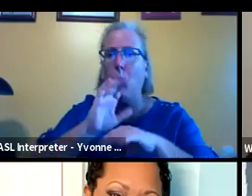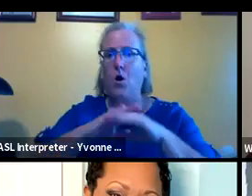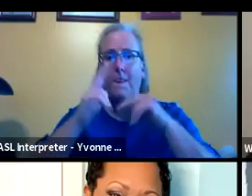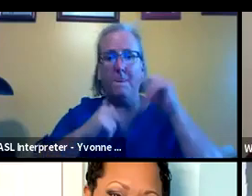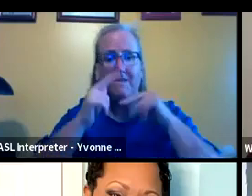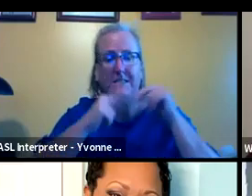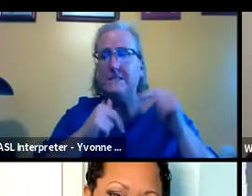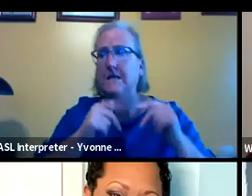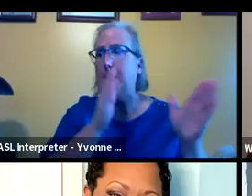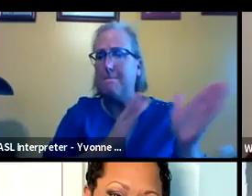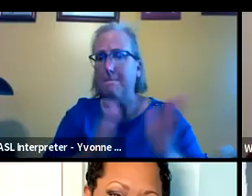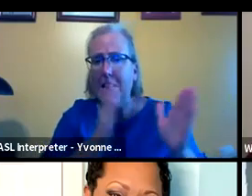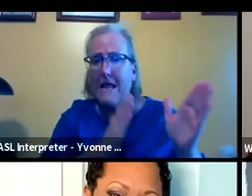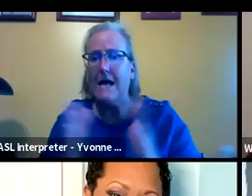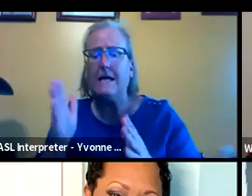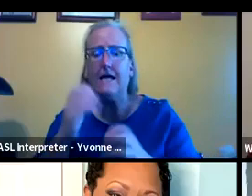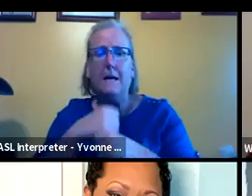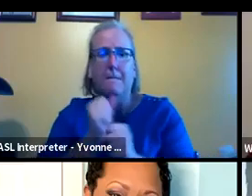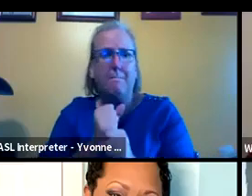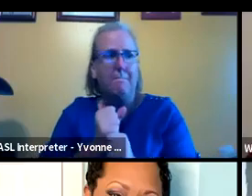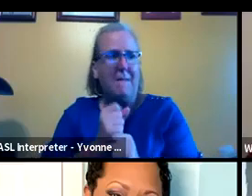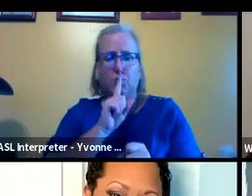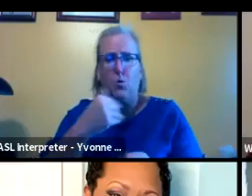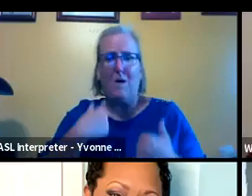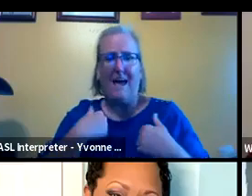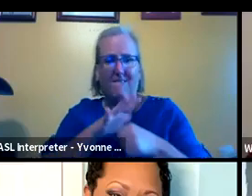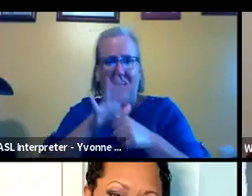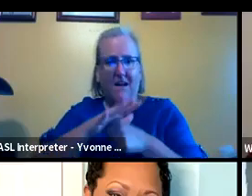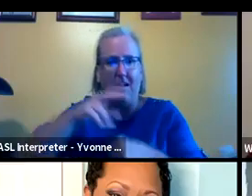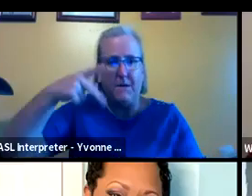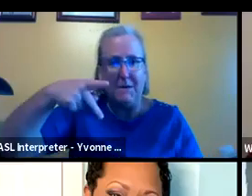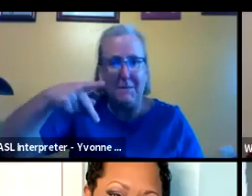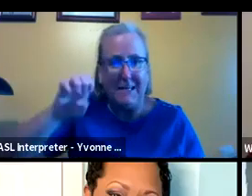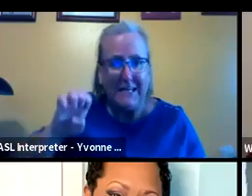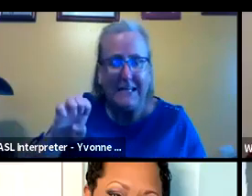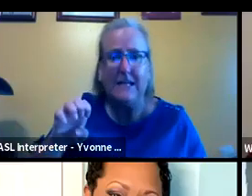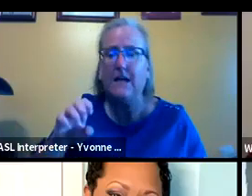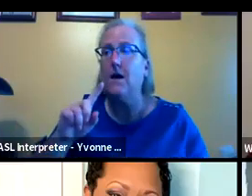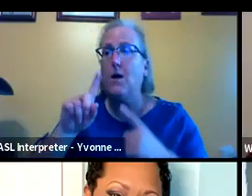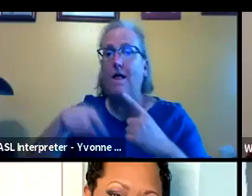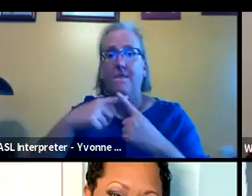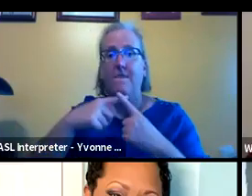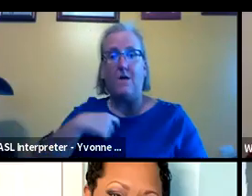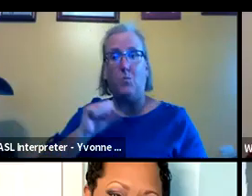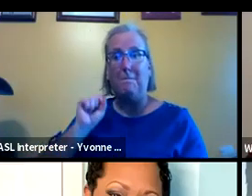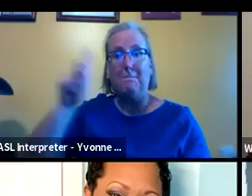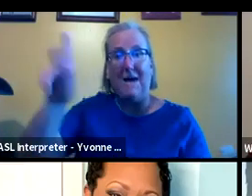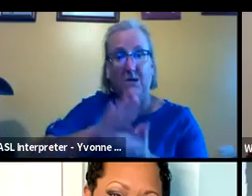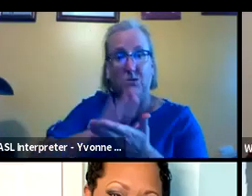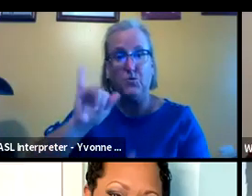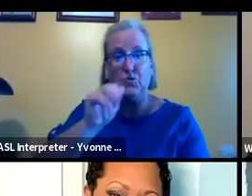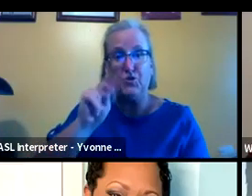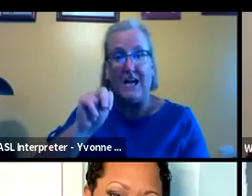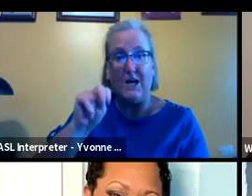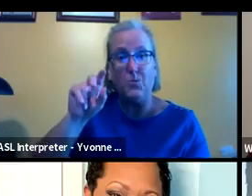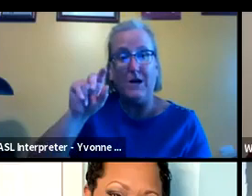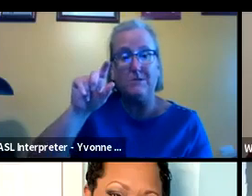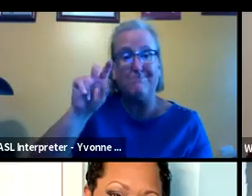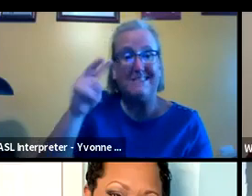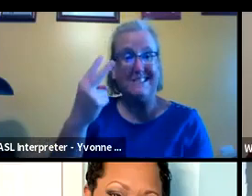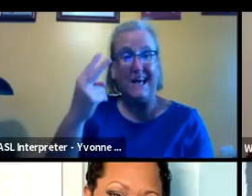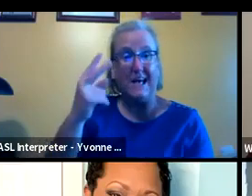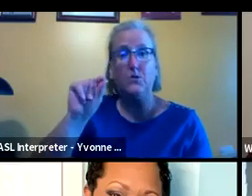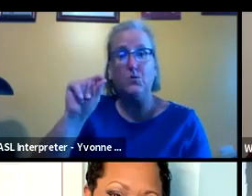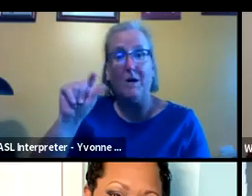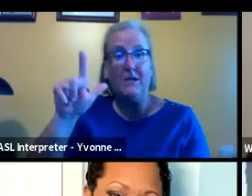acquiring adequate amounts of PPE to ensure that going back on January 2nd, 2021 would be possible. While this may